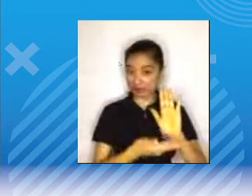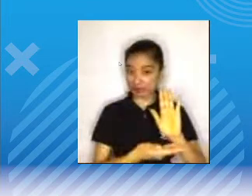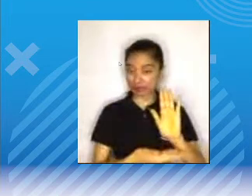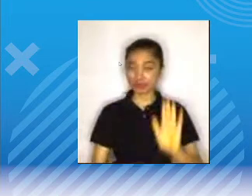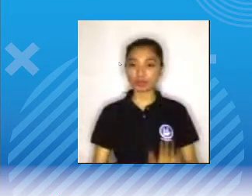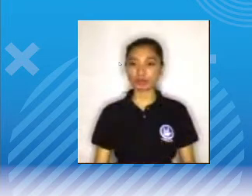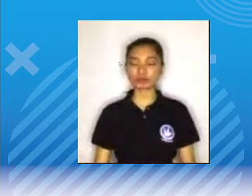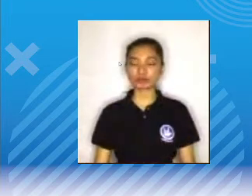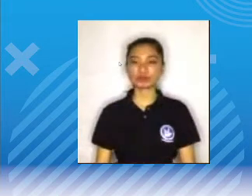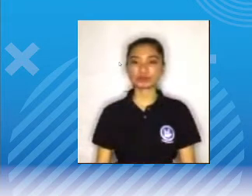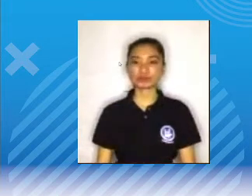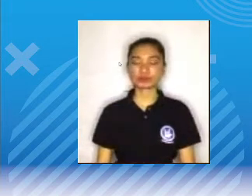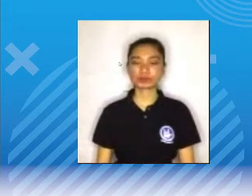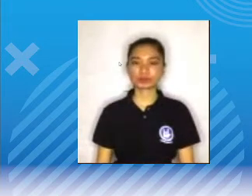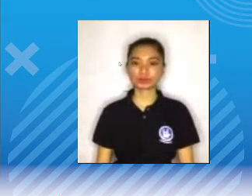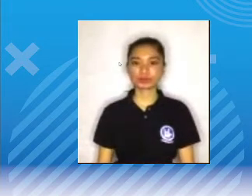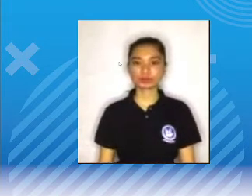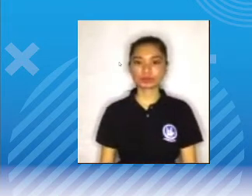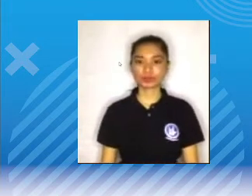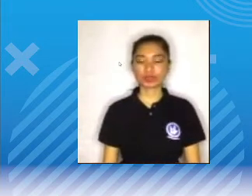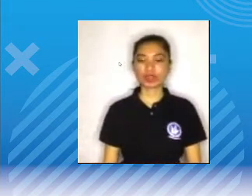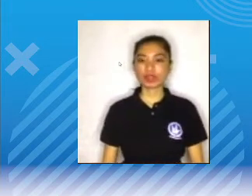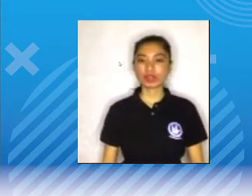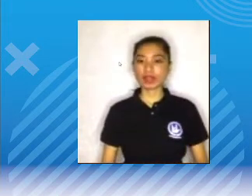yon. So pag sobrang